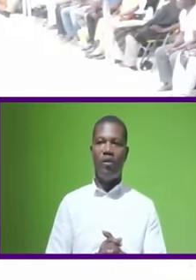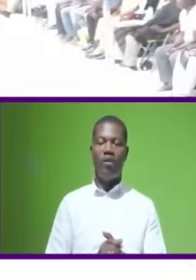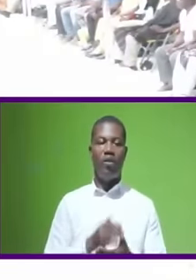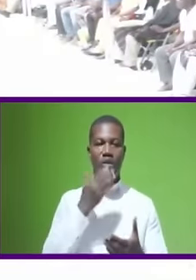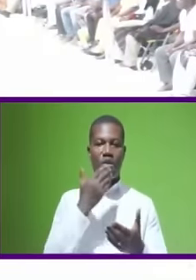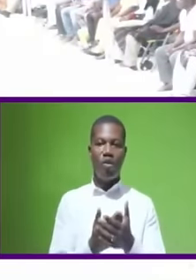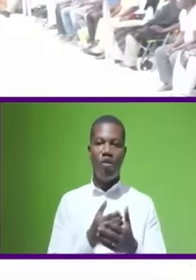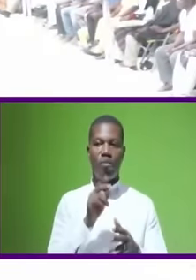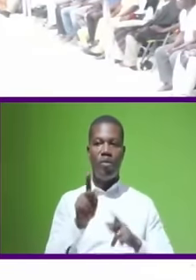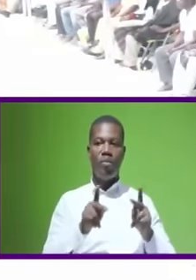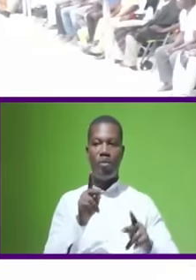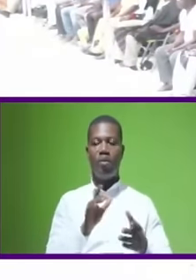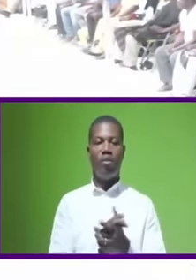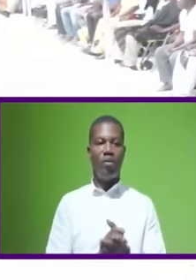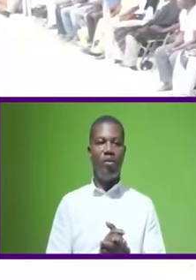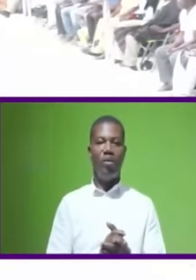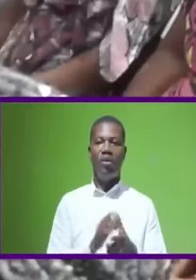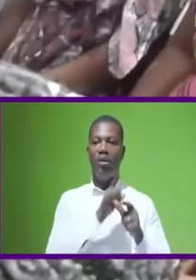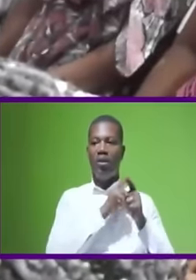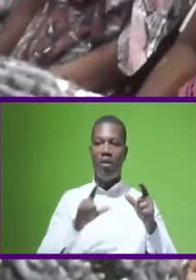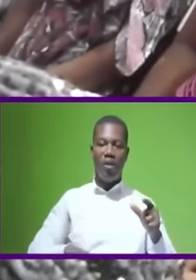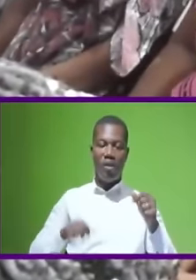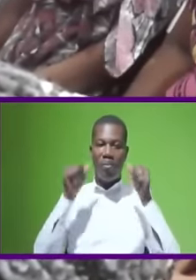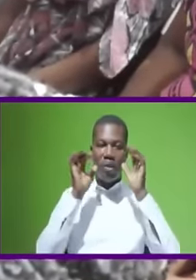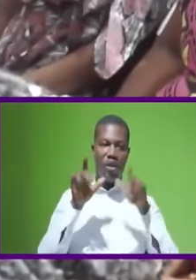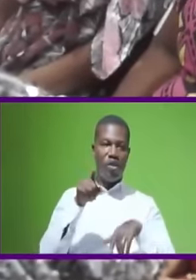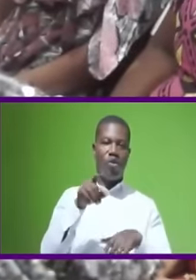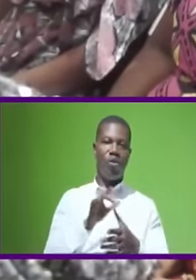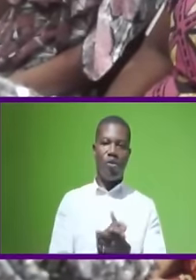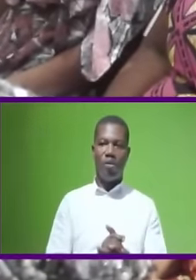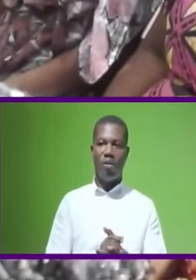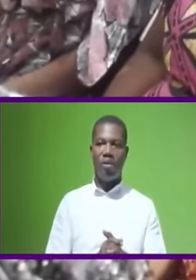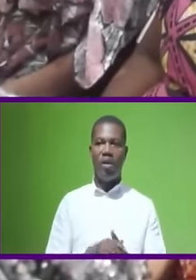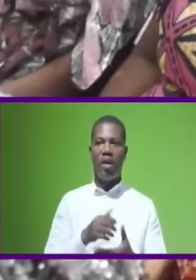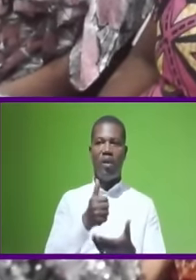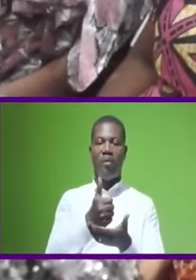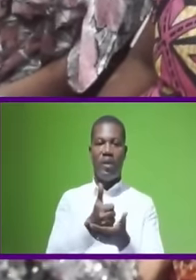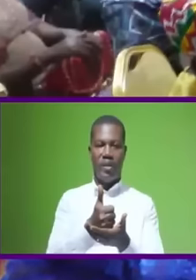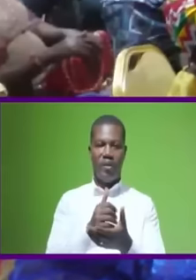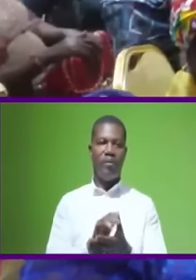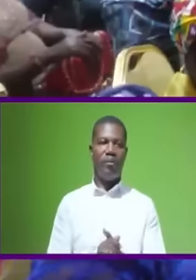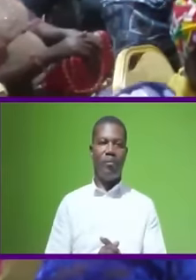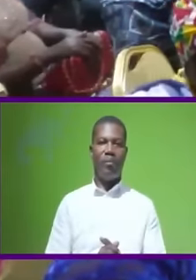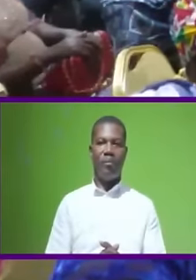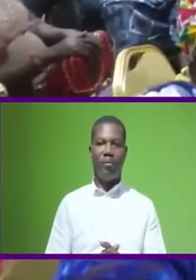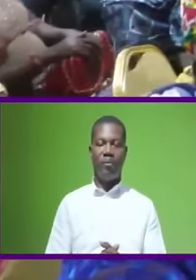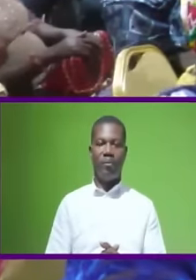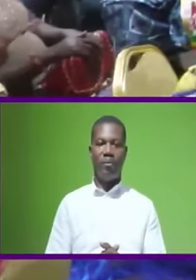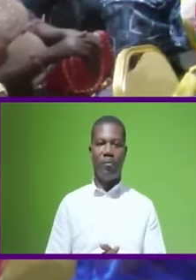Adam, beloved. The Lord bless you. Yes. The Lord be with you too. Amen.